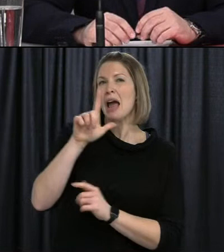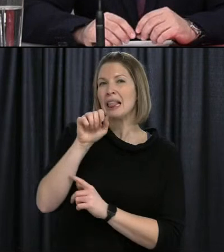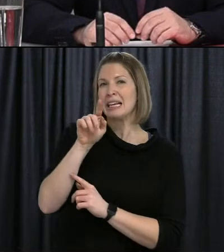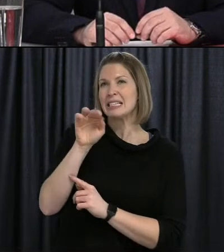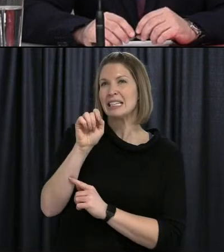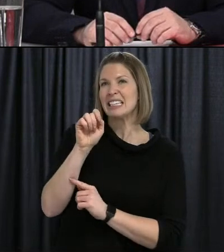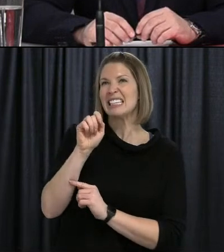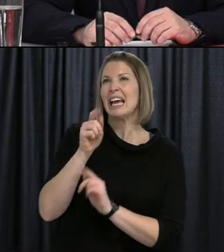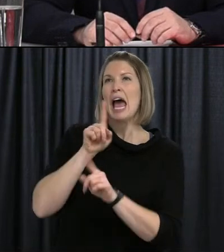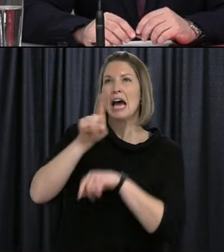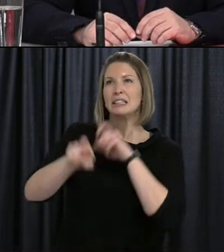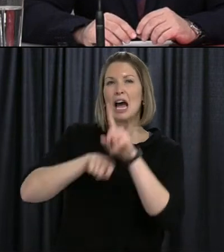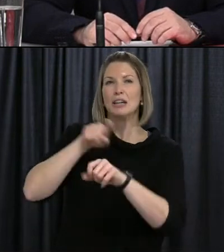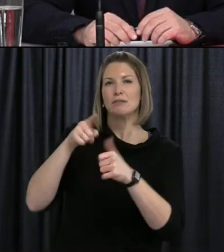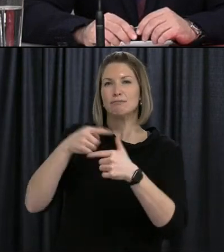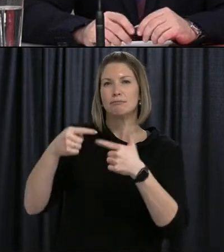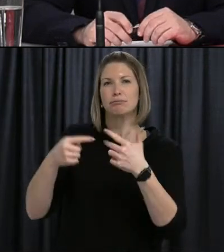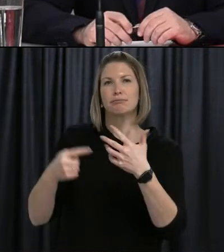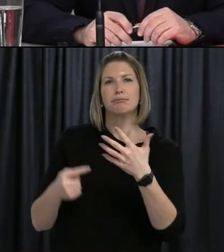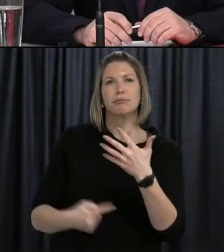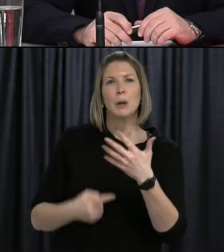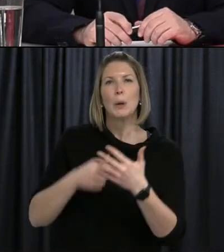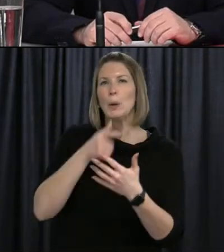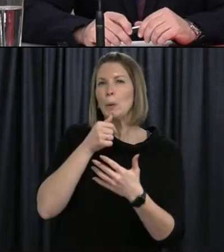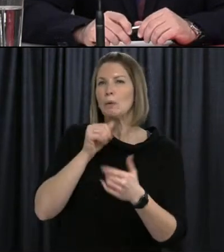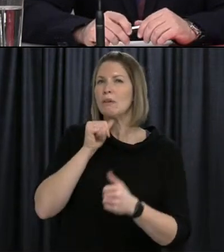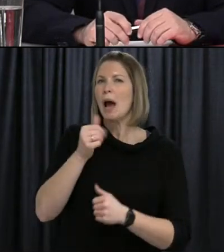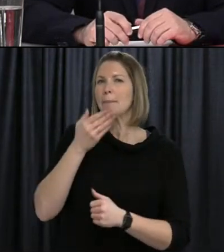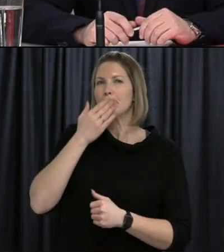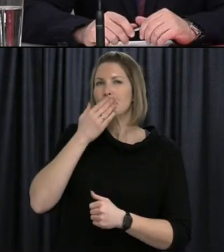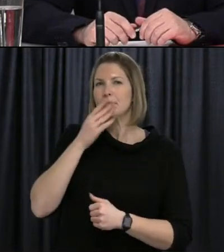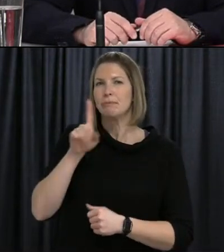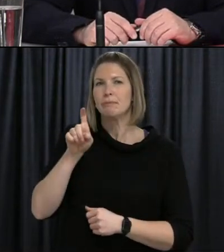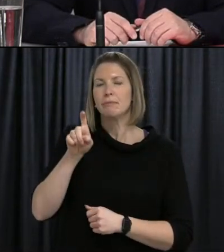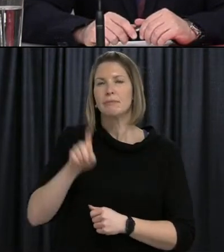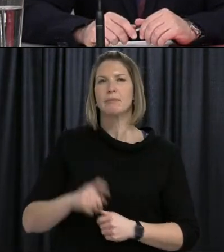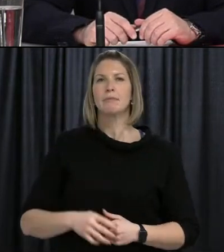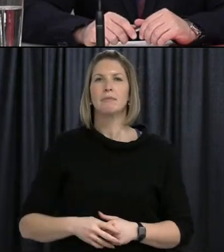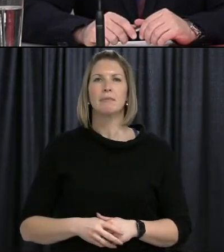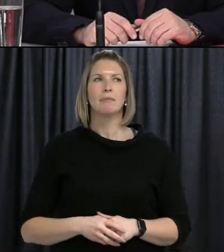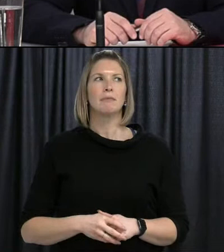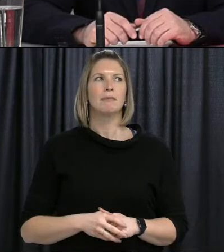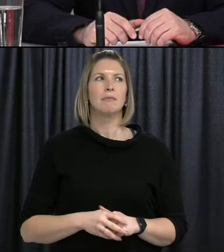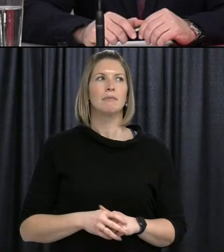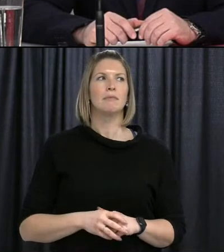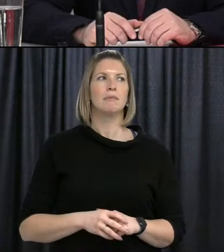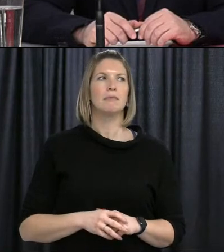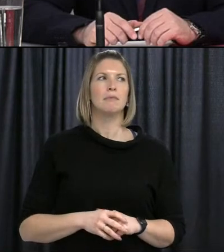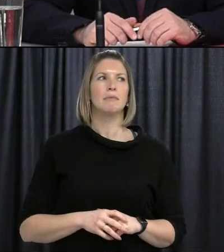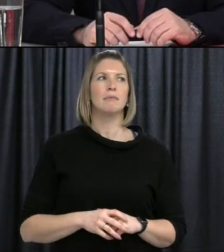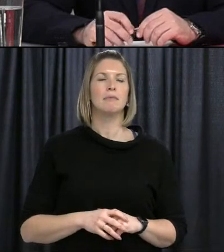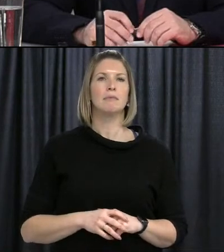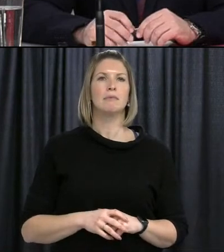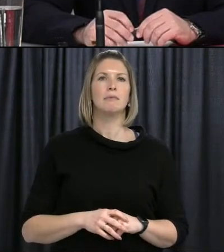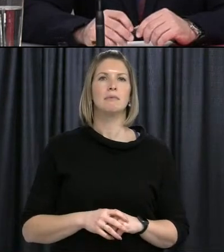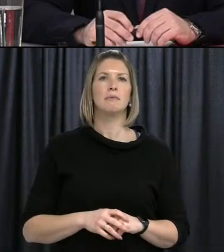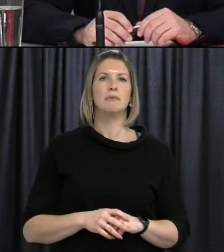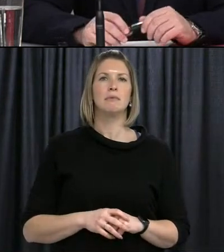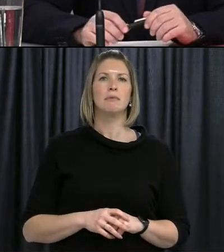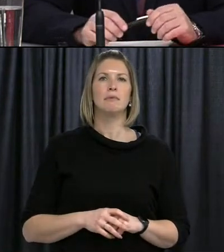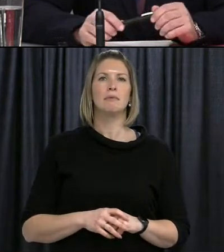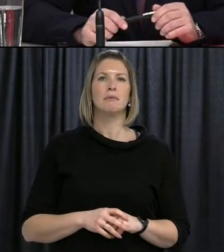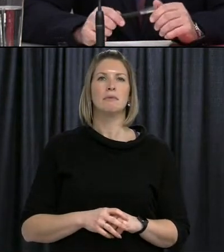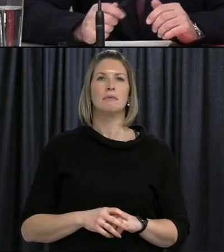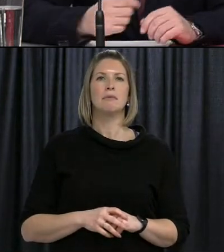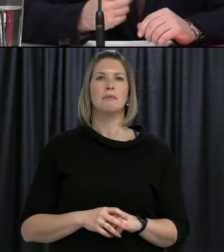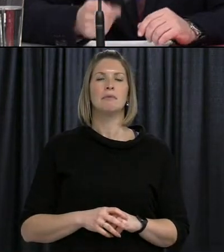just before Dr. Fitzgerald Still gets happening, going there, we are still having feedback. So if everyone could just double check. Really back to the